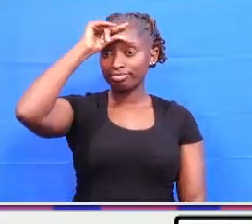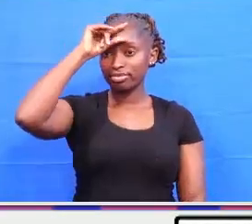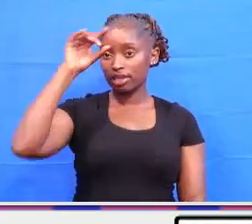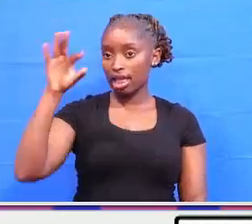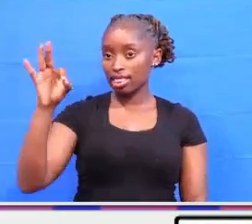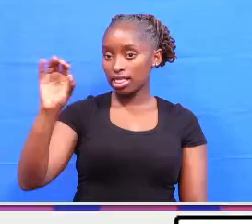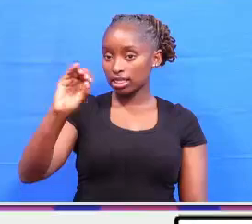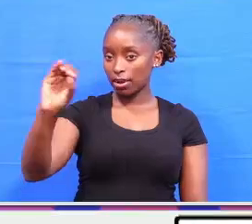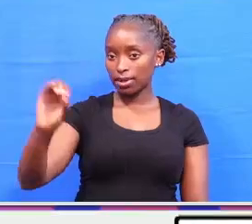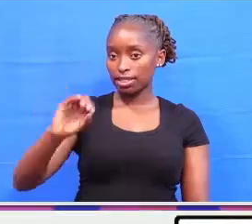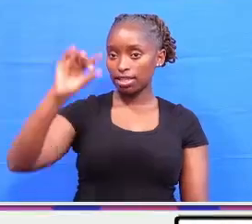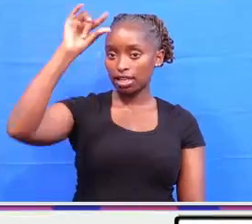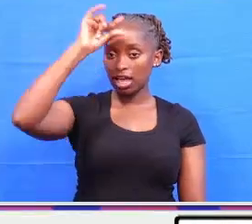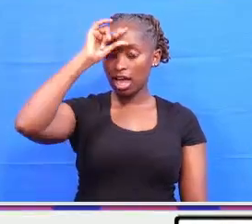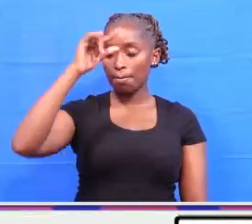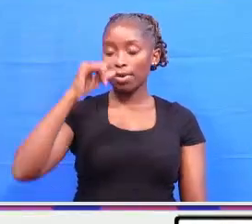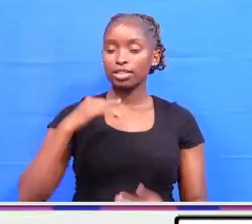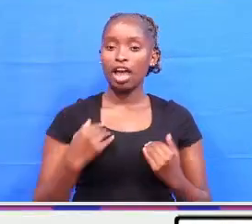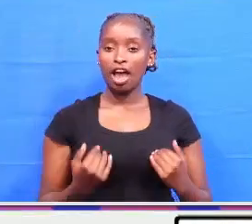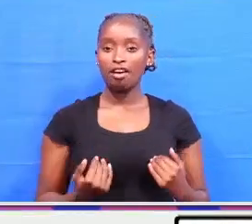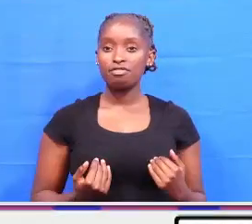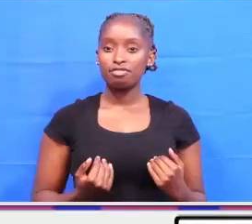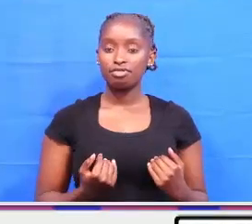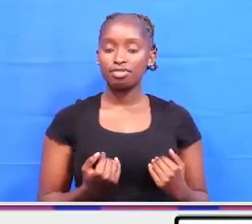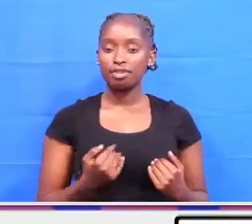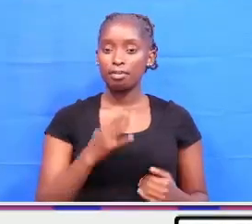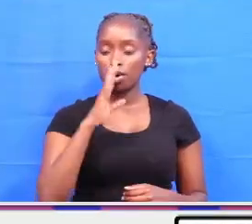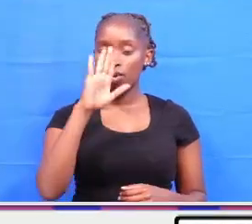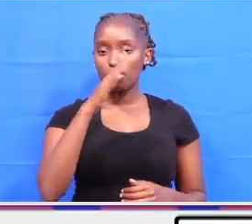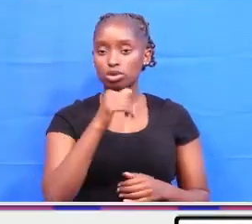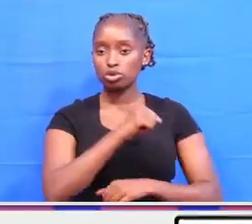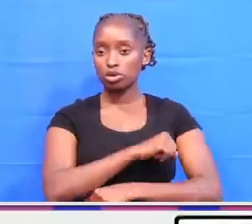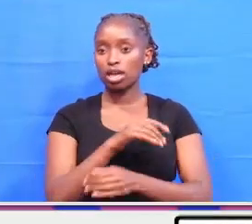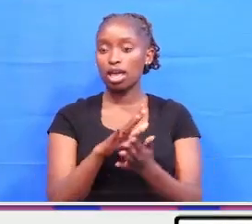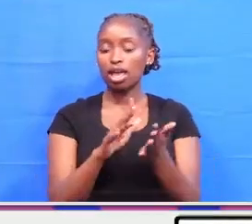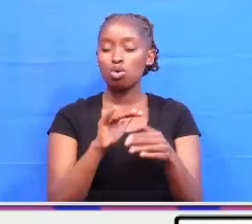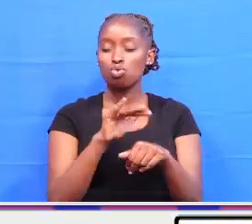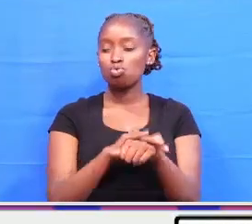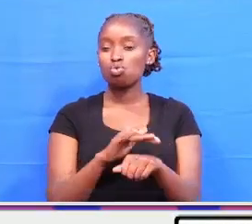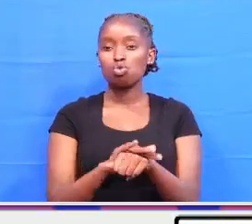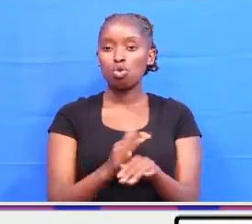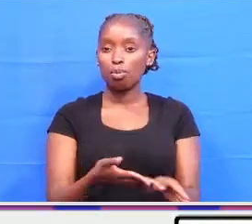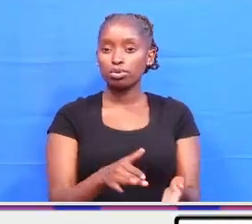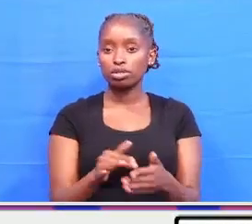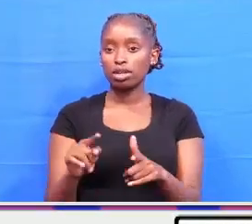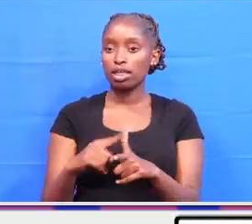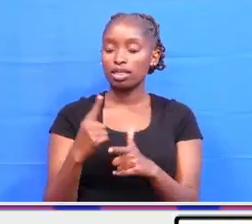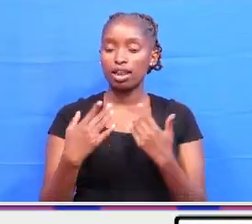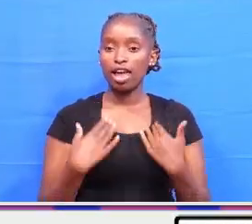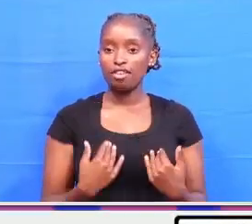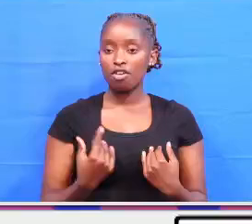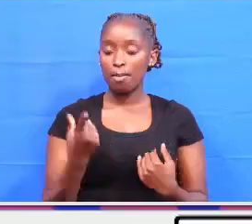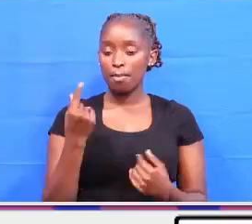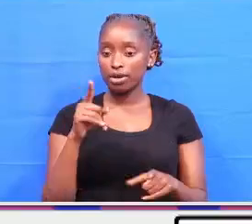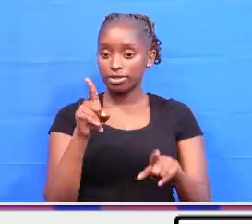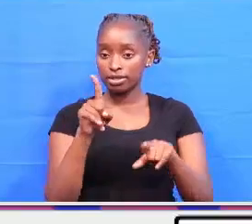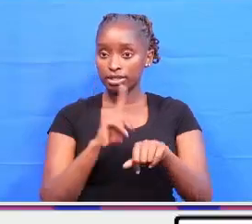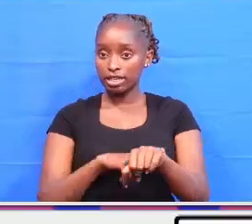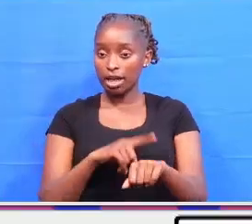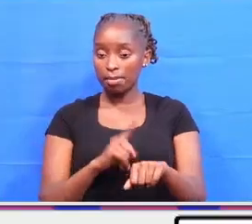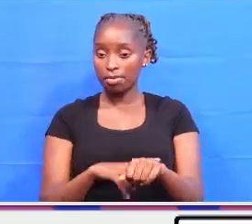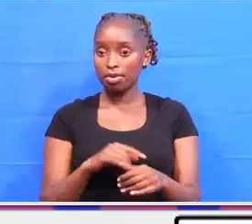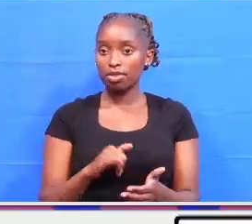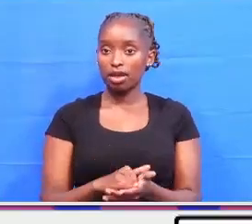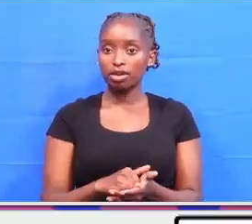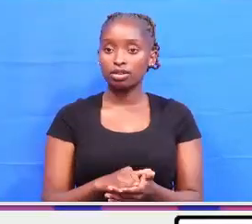30% of the government tenders were going to this group. And it really was a good opportunity, and it gave us money at the time. Over time, it's